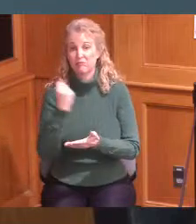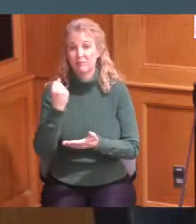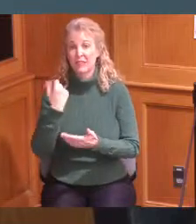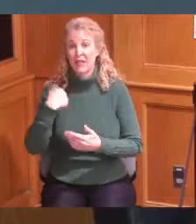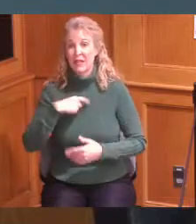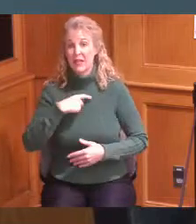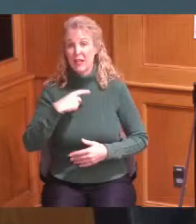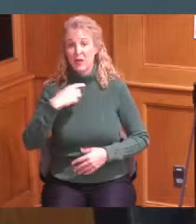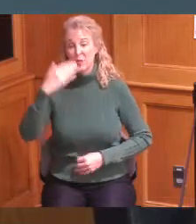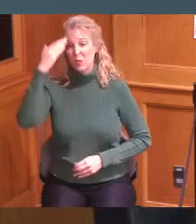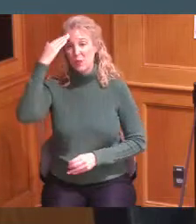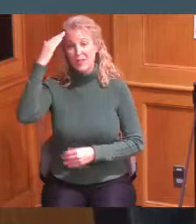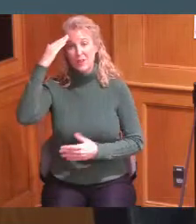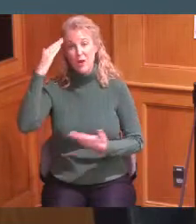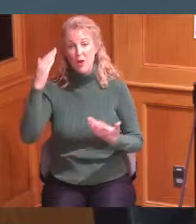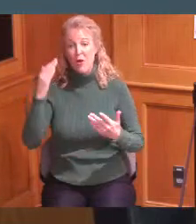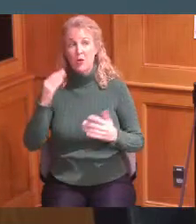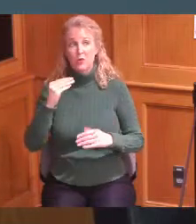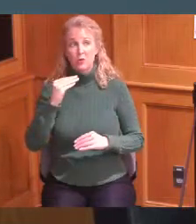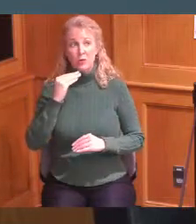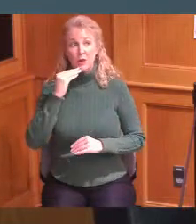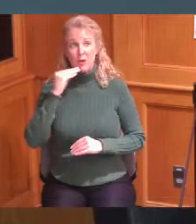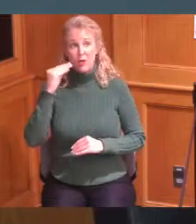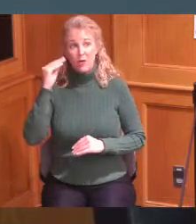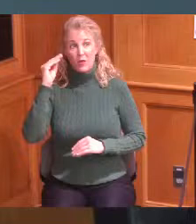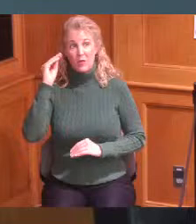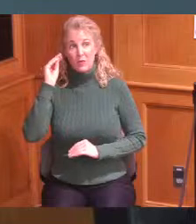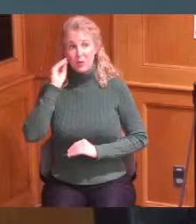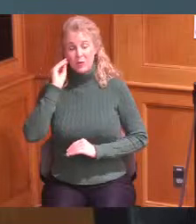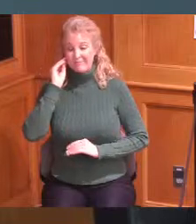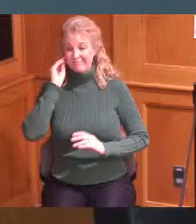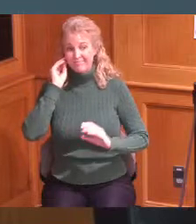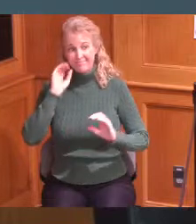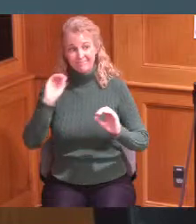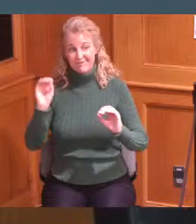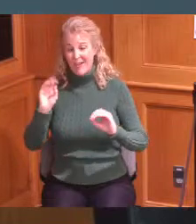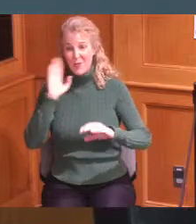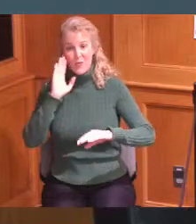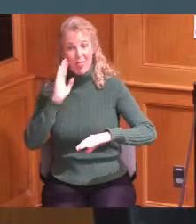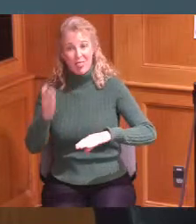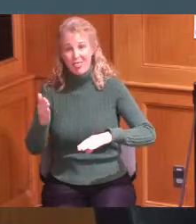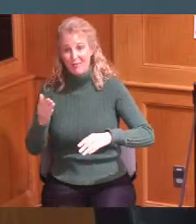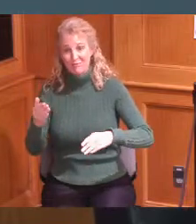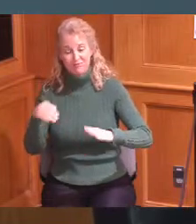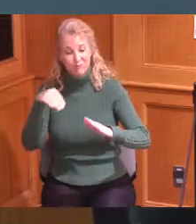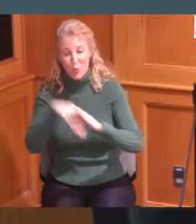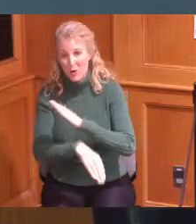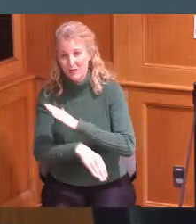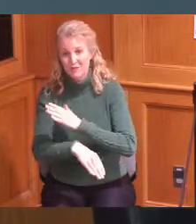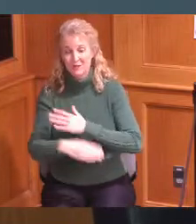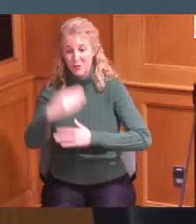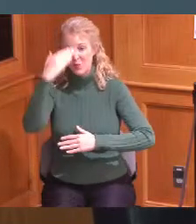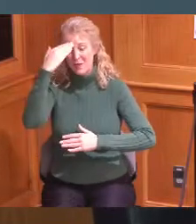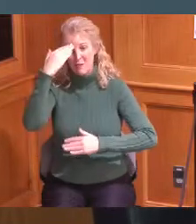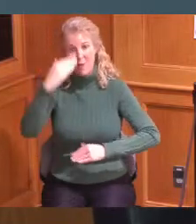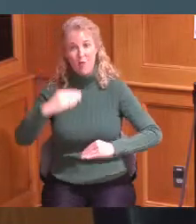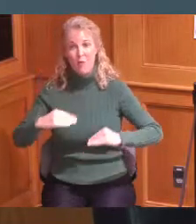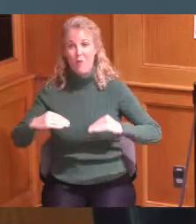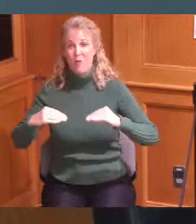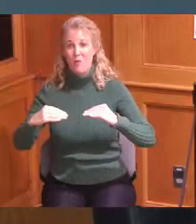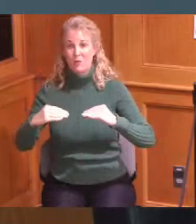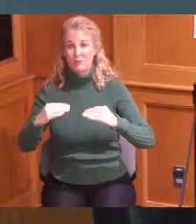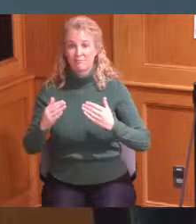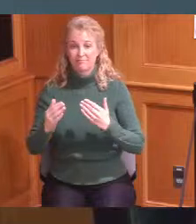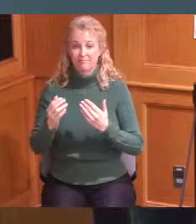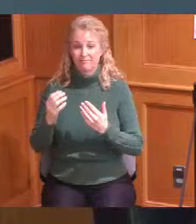going to get worse. It's not going to get better. I don't care how hard we work with the lack of funding that administration